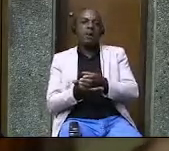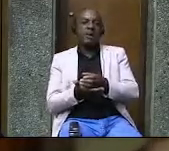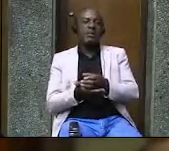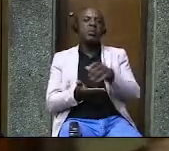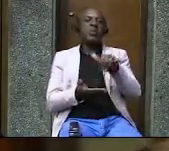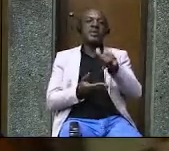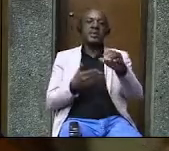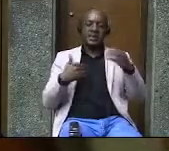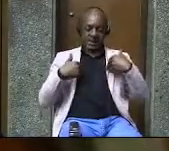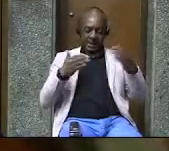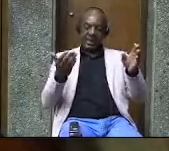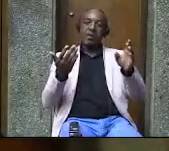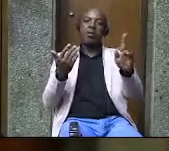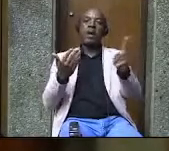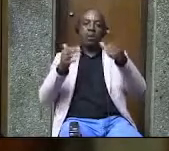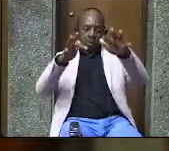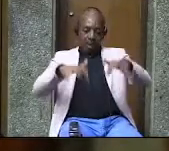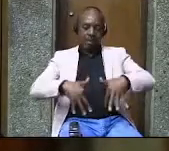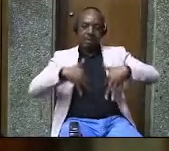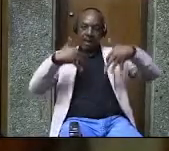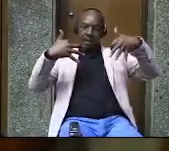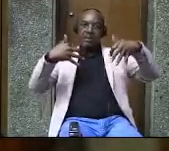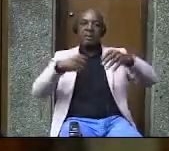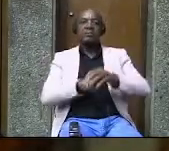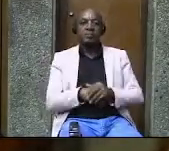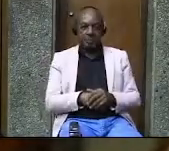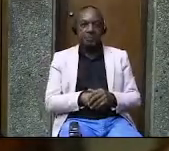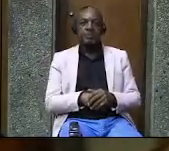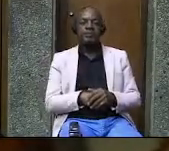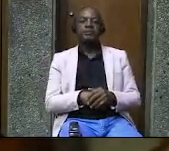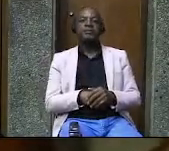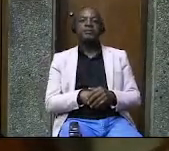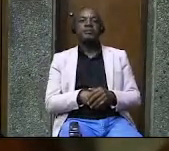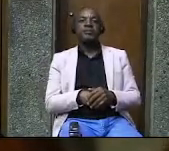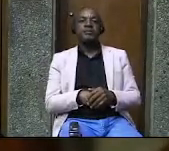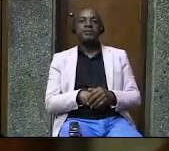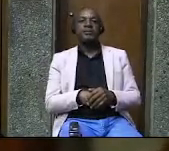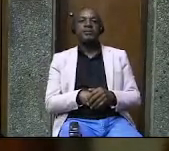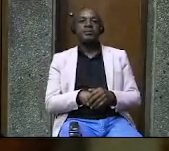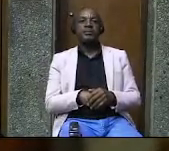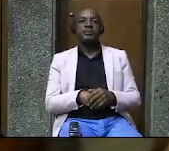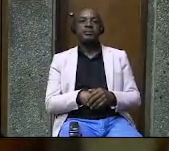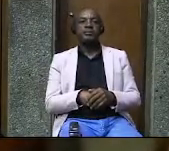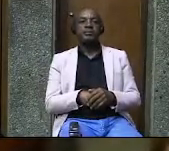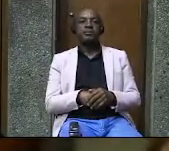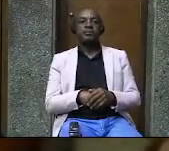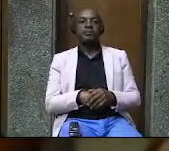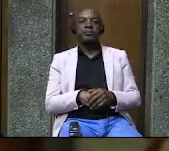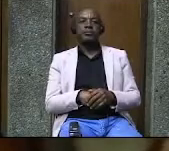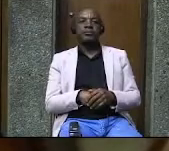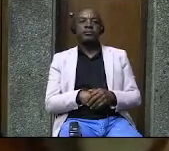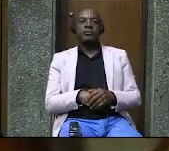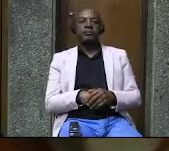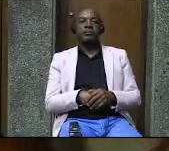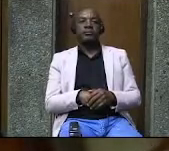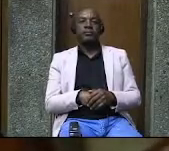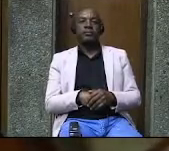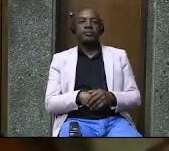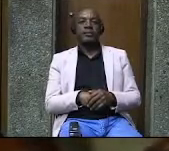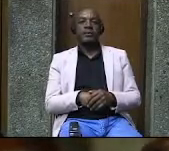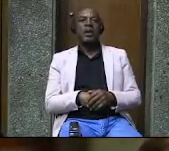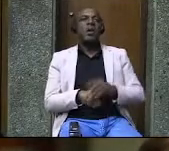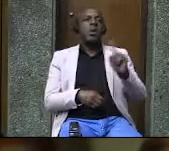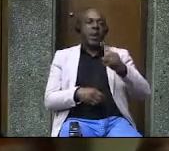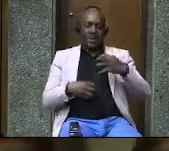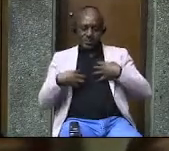that has been conducted in Parliament. Of course, a concern that needed